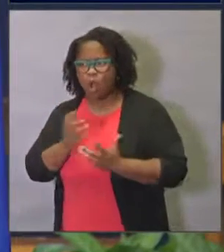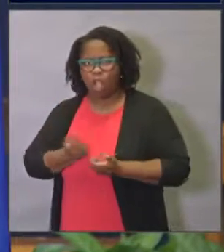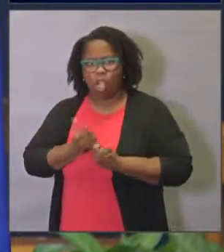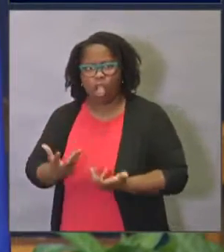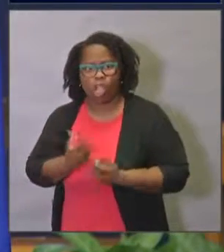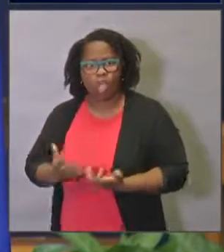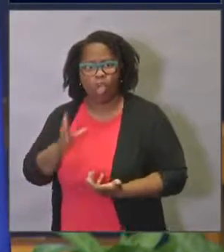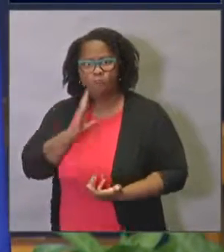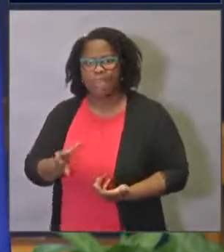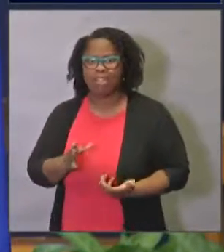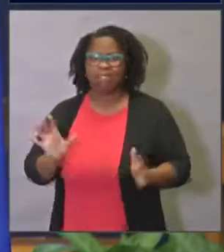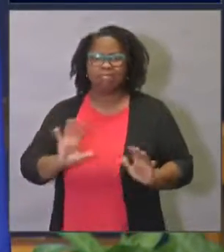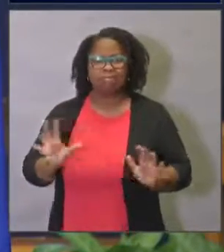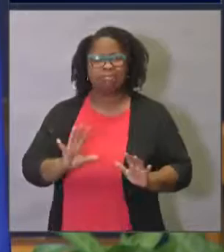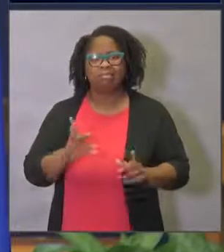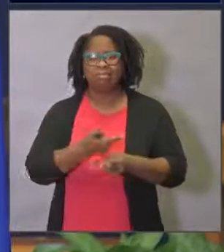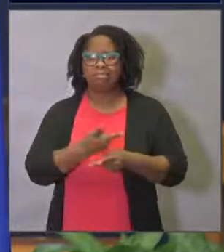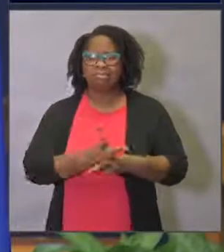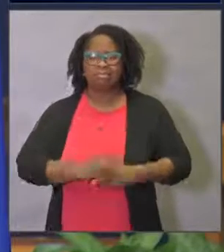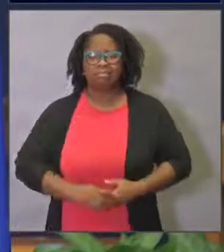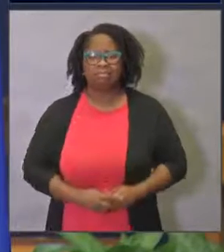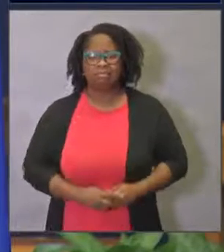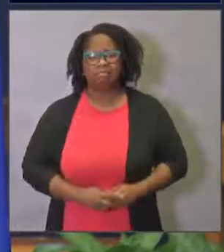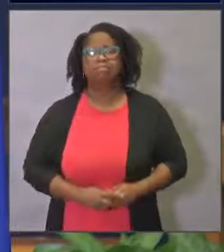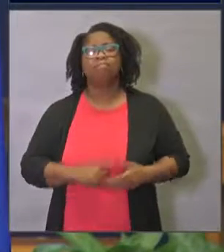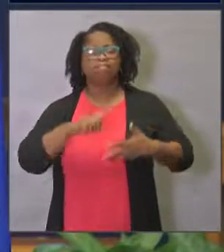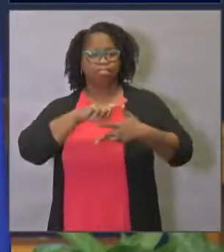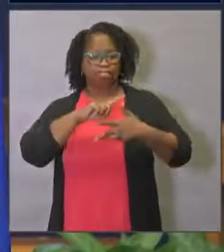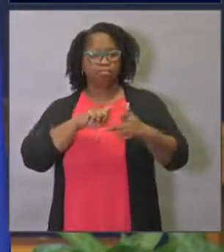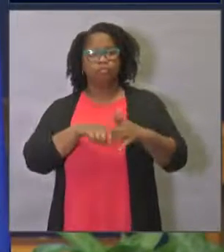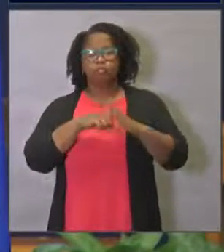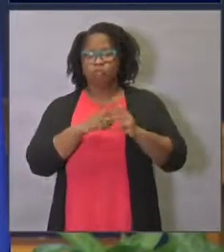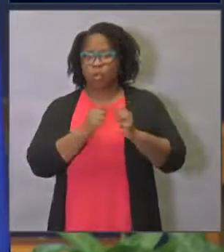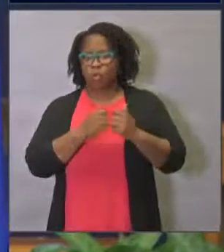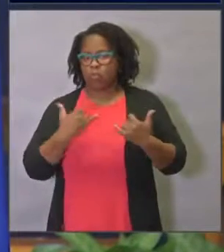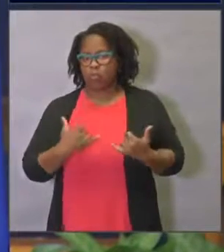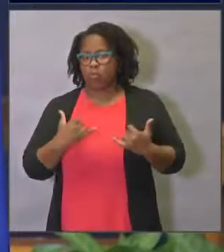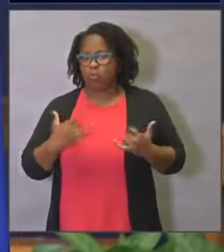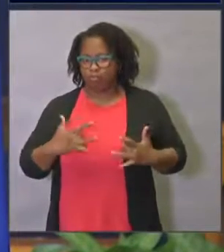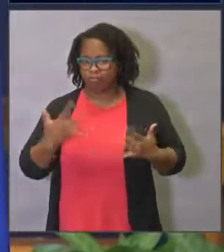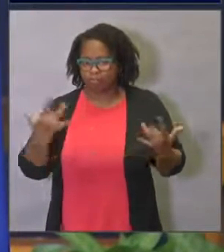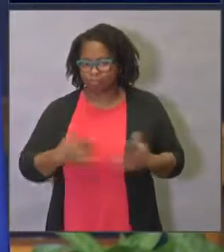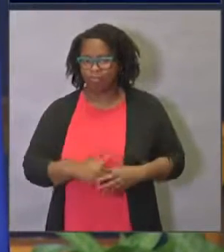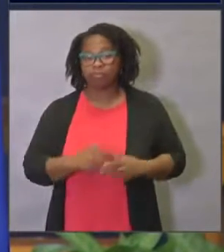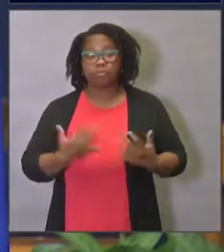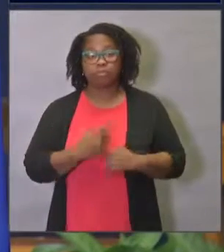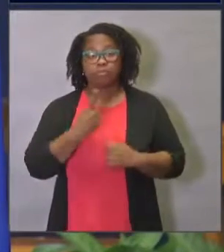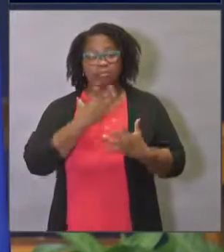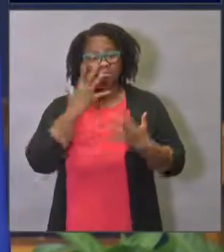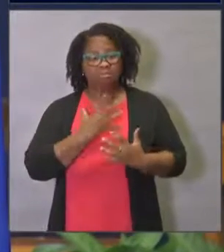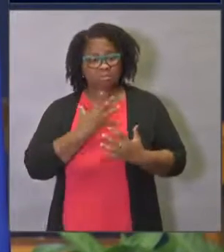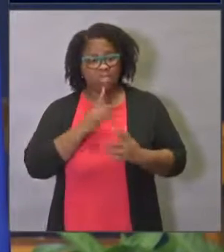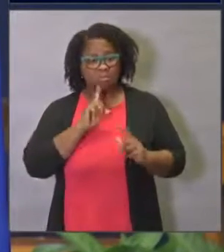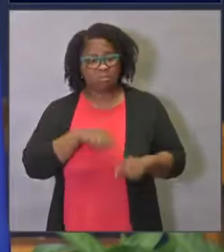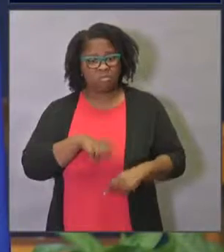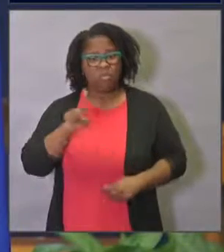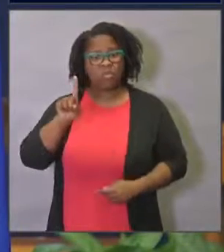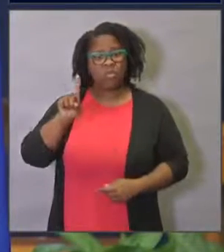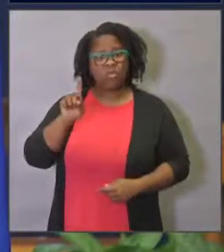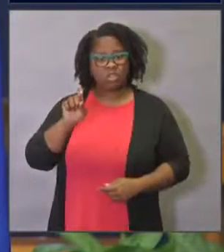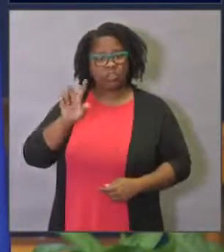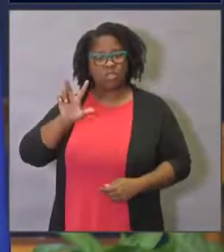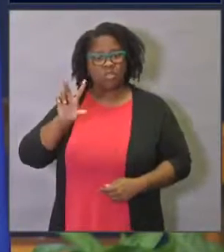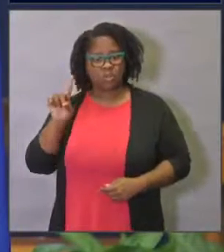going to start with updating you on our current status. We are sad to report today 131